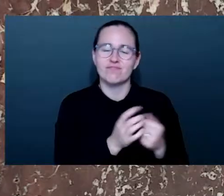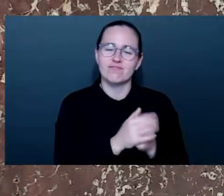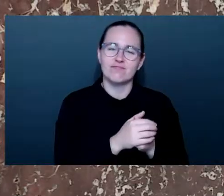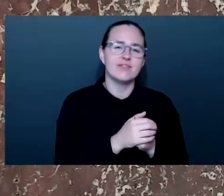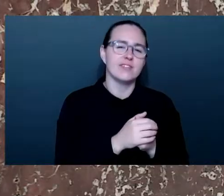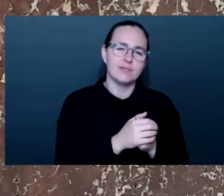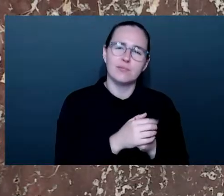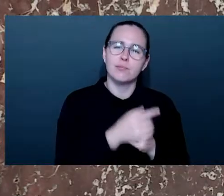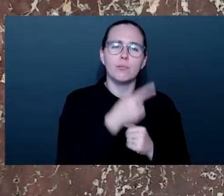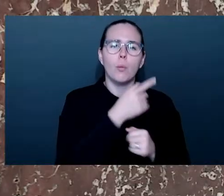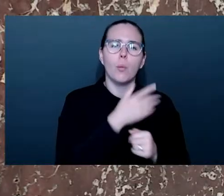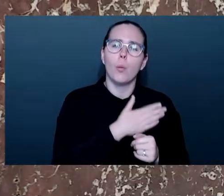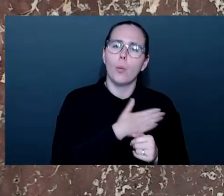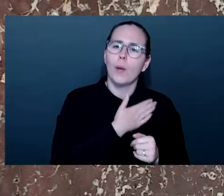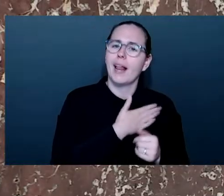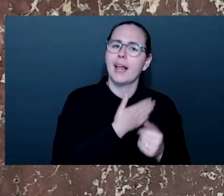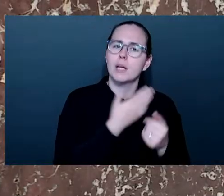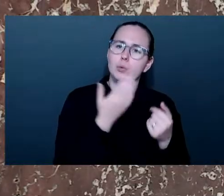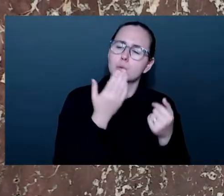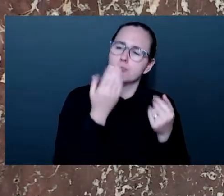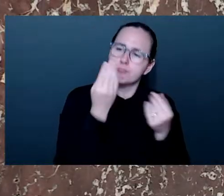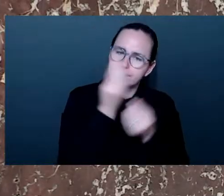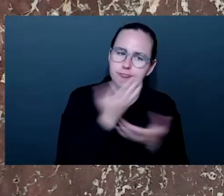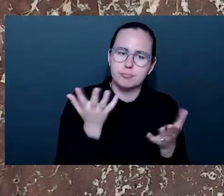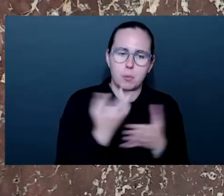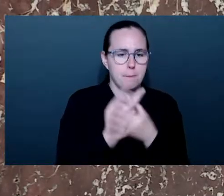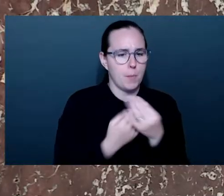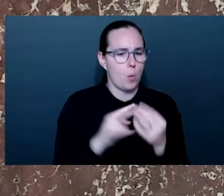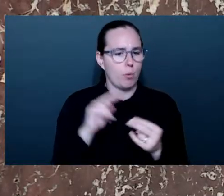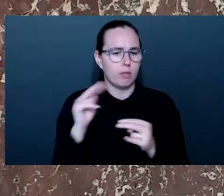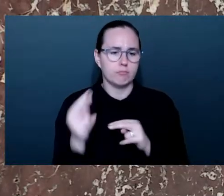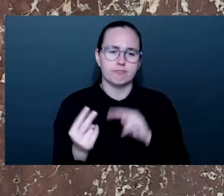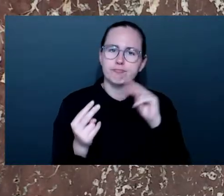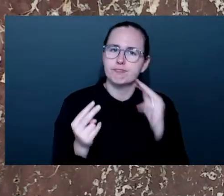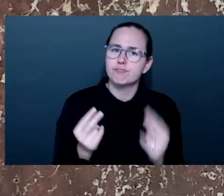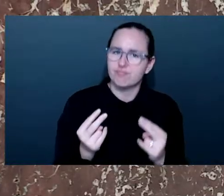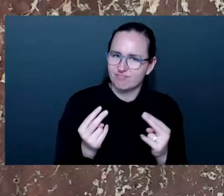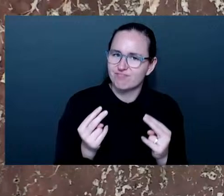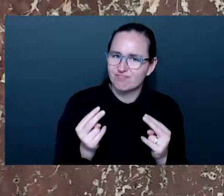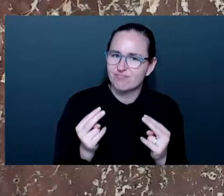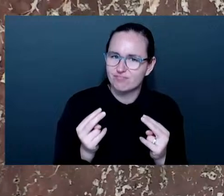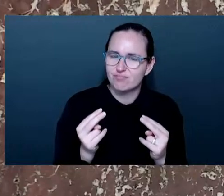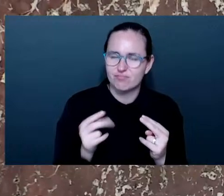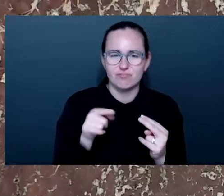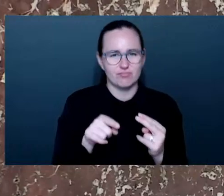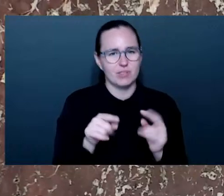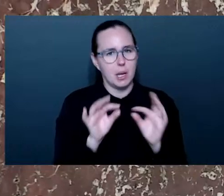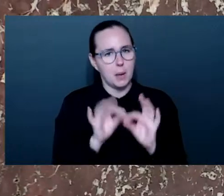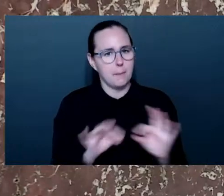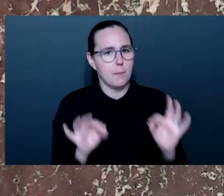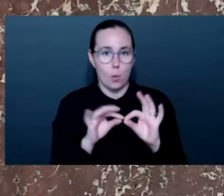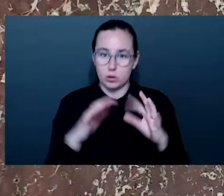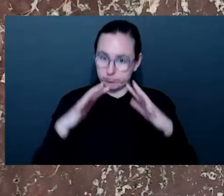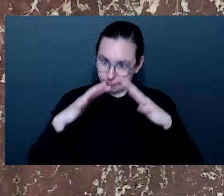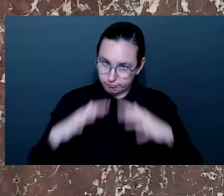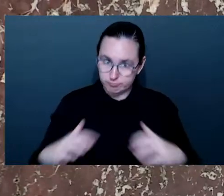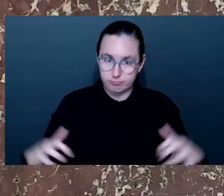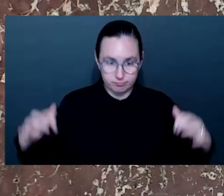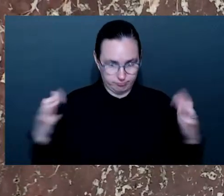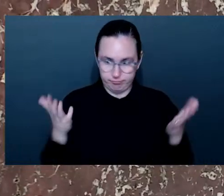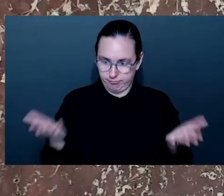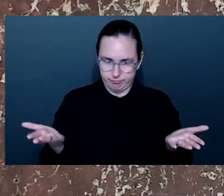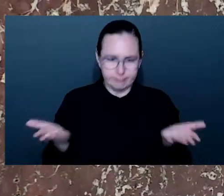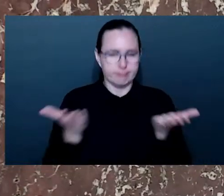story in terms of how both perspectives of this place get brought forward. And so we really do want to